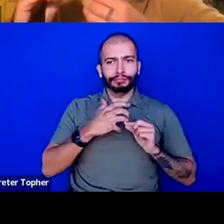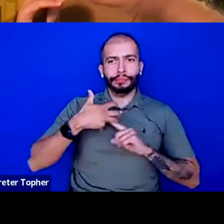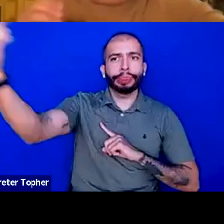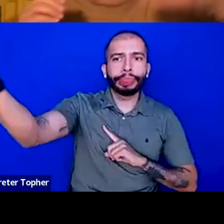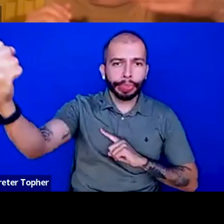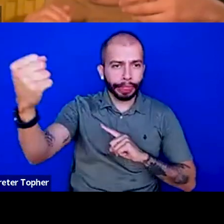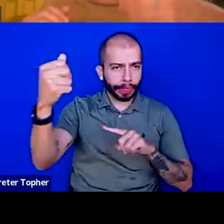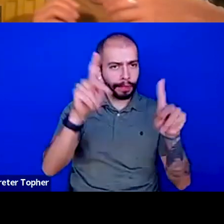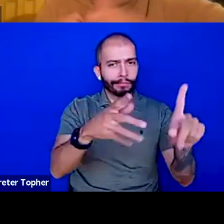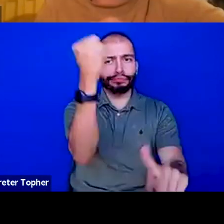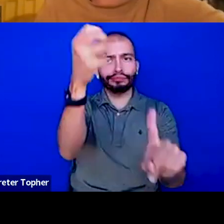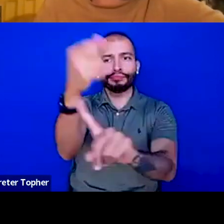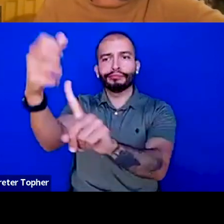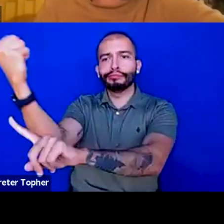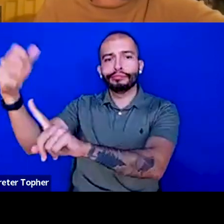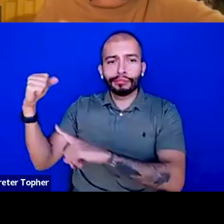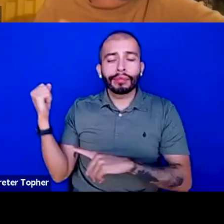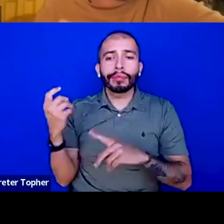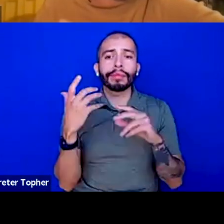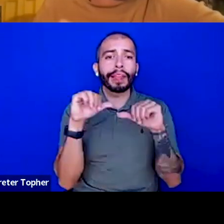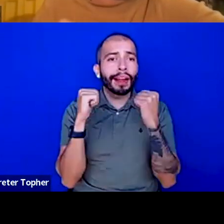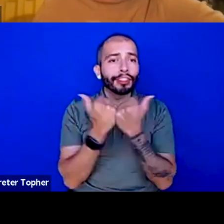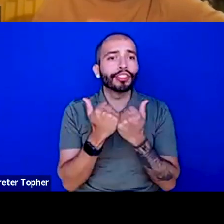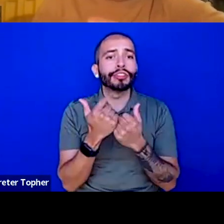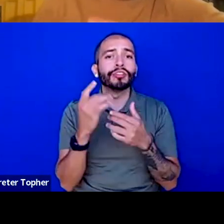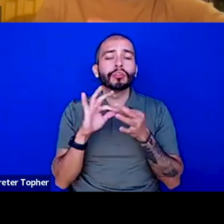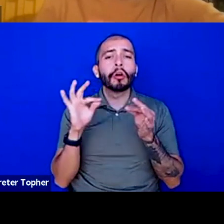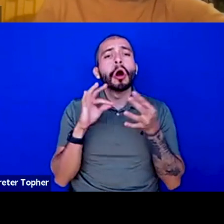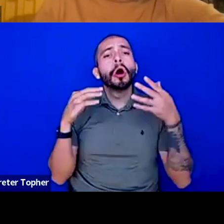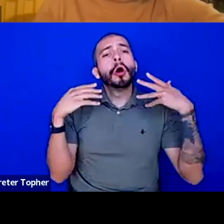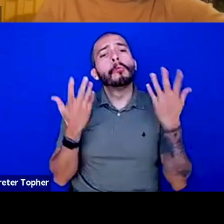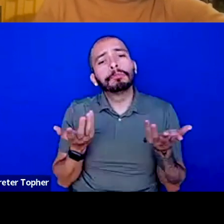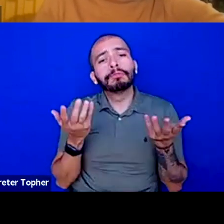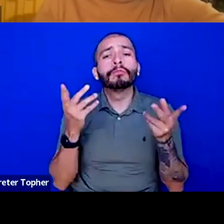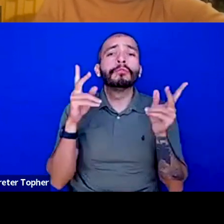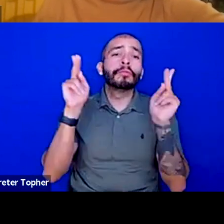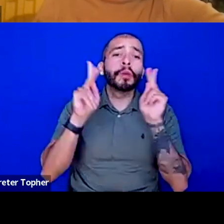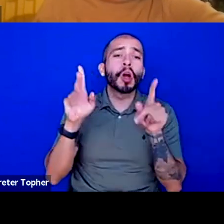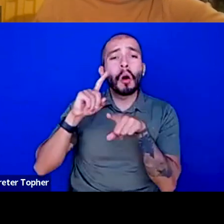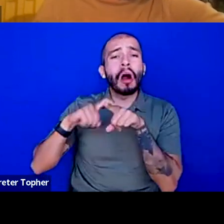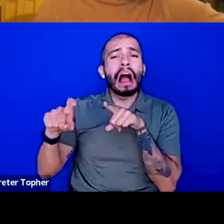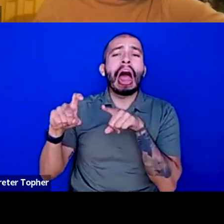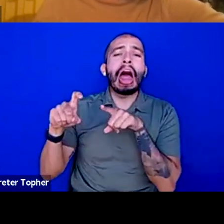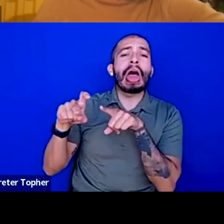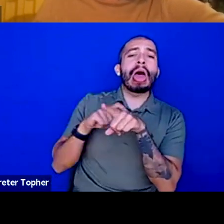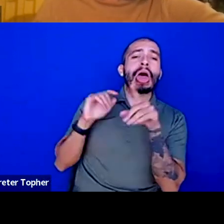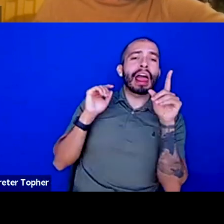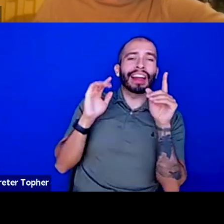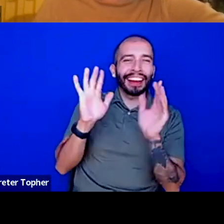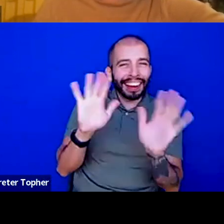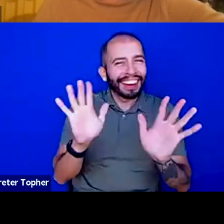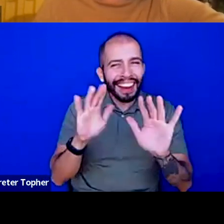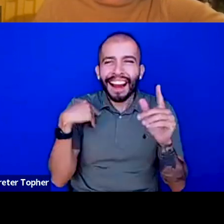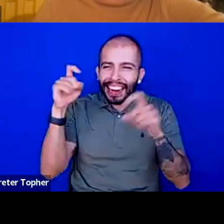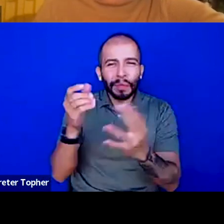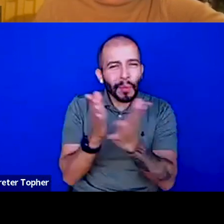the reason for taking away that transparency. We must listen to people who have survived those interventions and